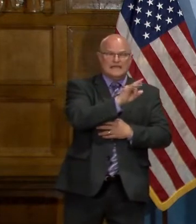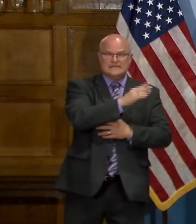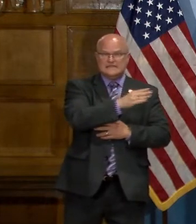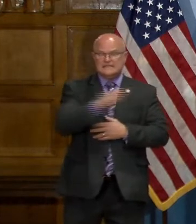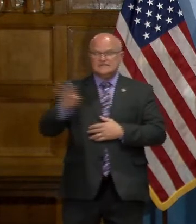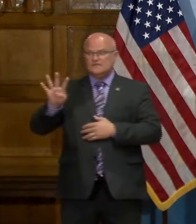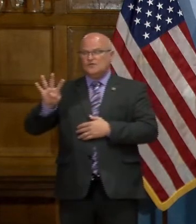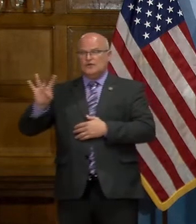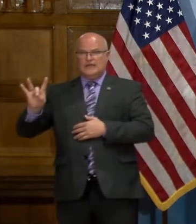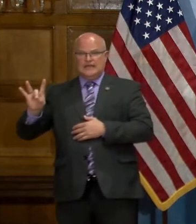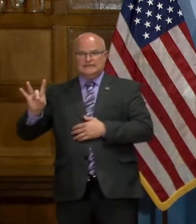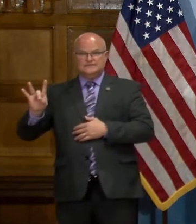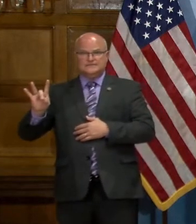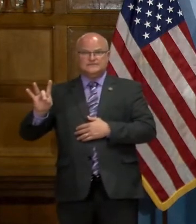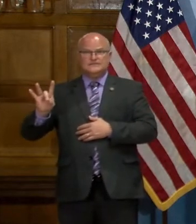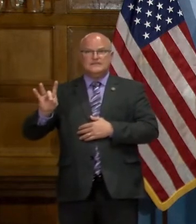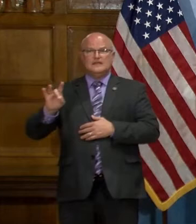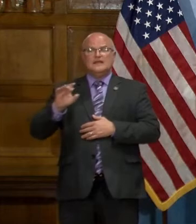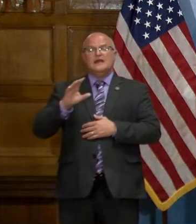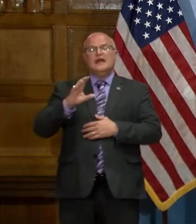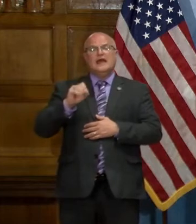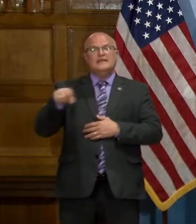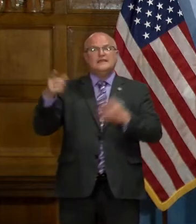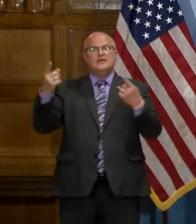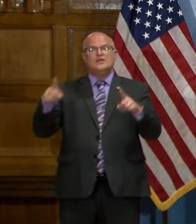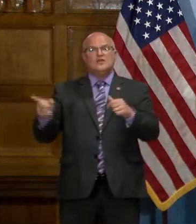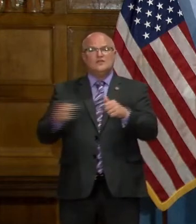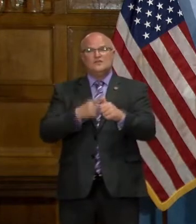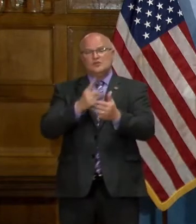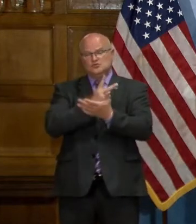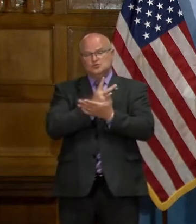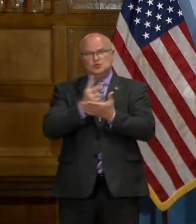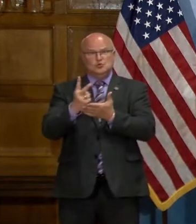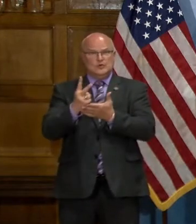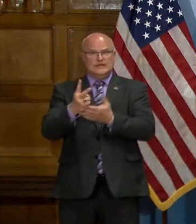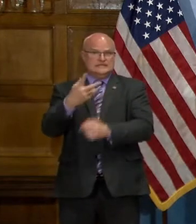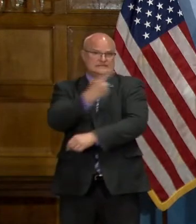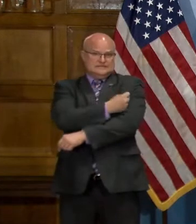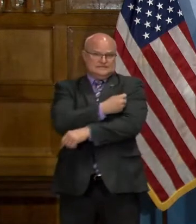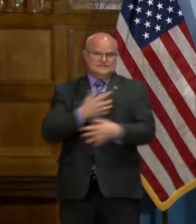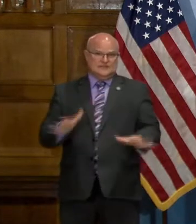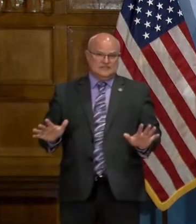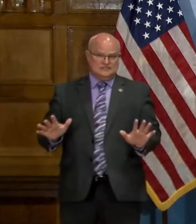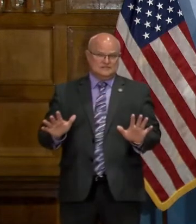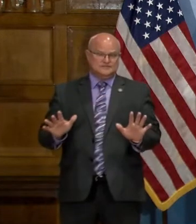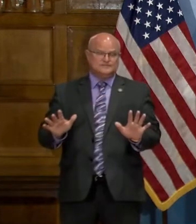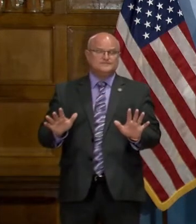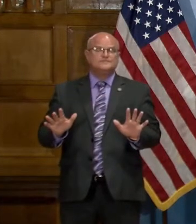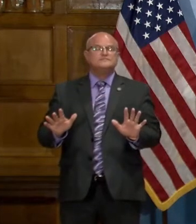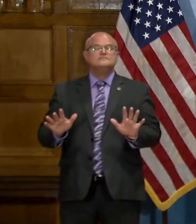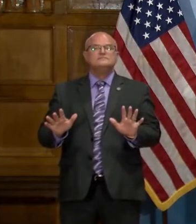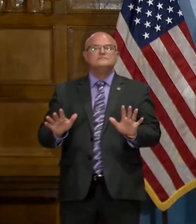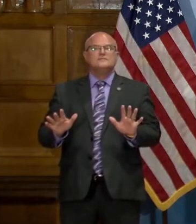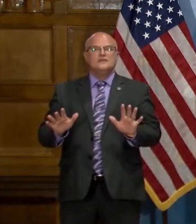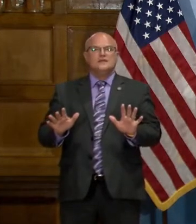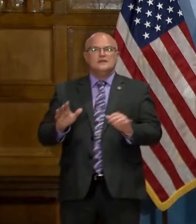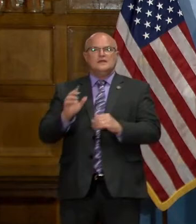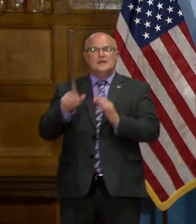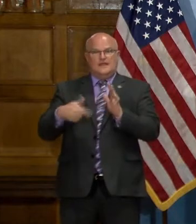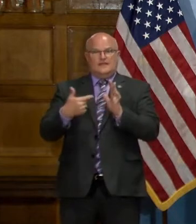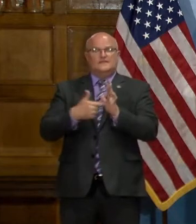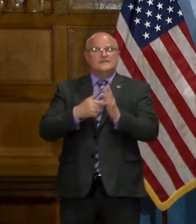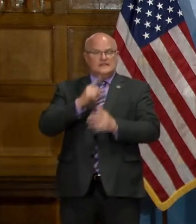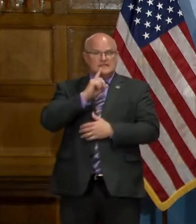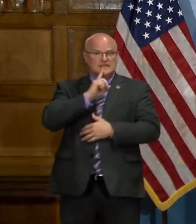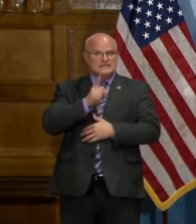to 48, and they occur within the first 2 weeks of administration of the vaccine. This